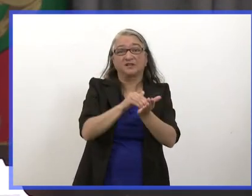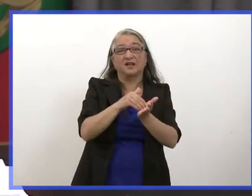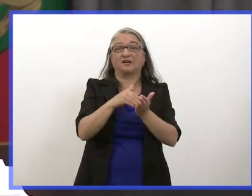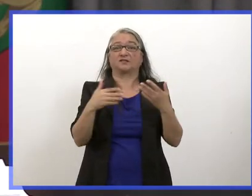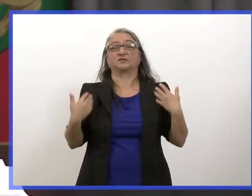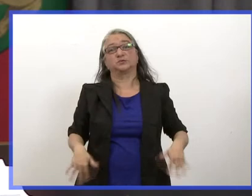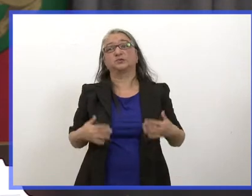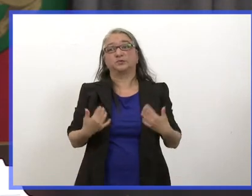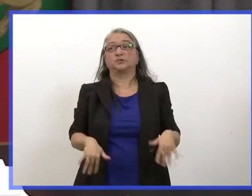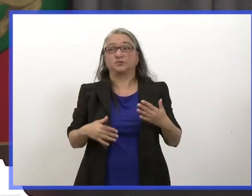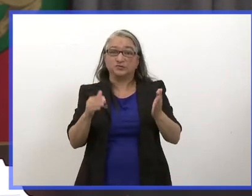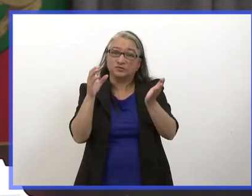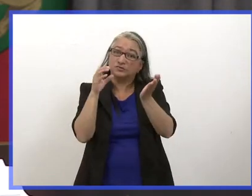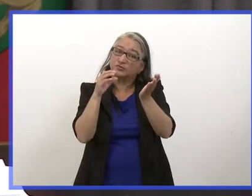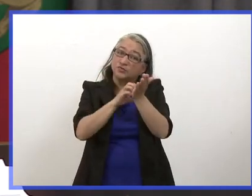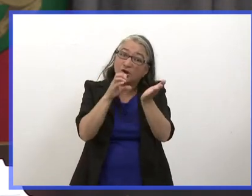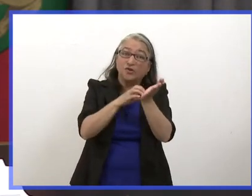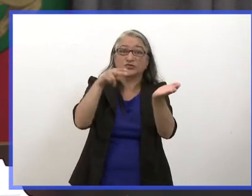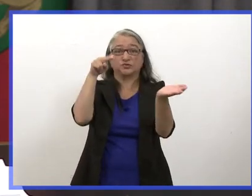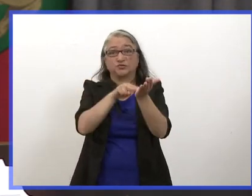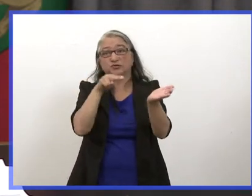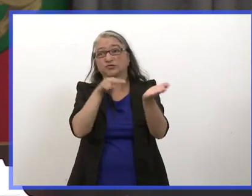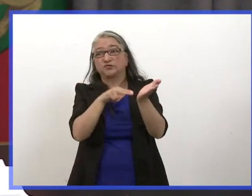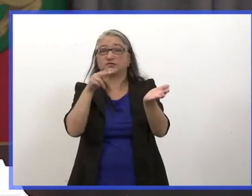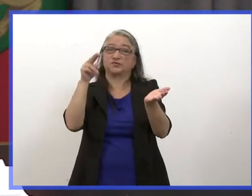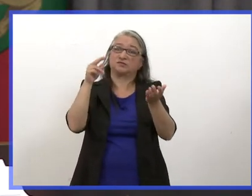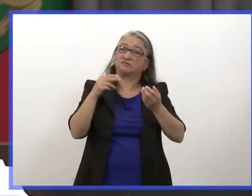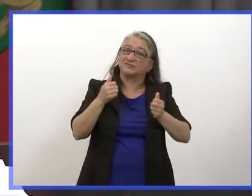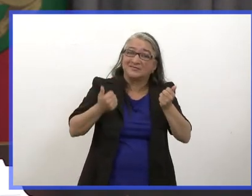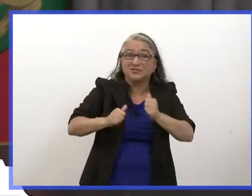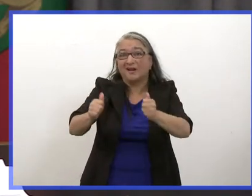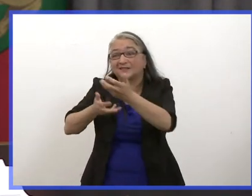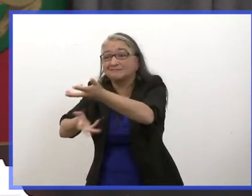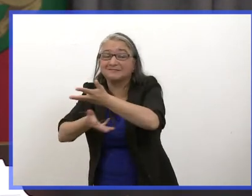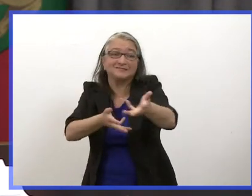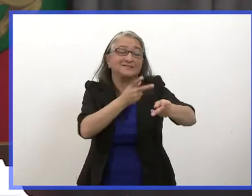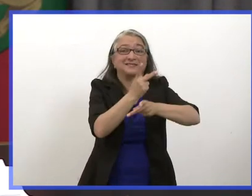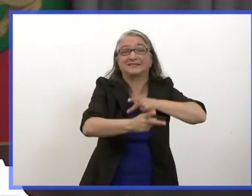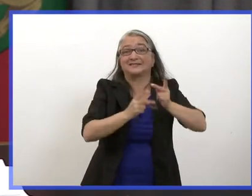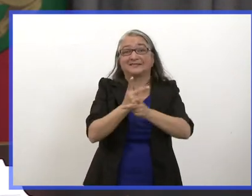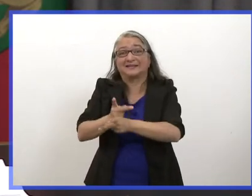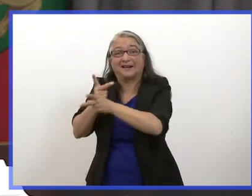stay at home as much as possible. We have to reduce our close contacts,